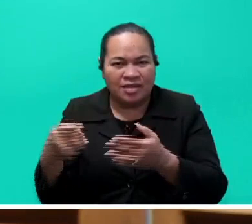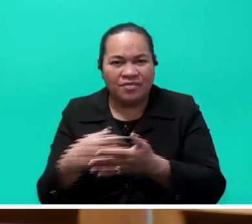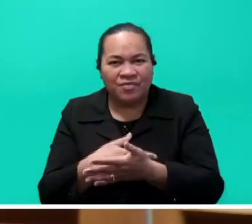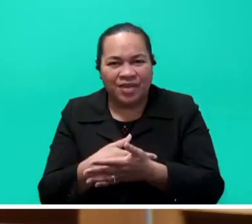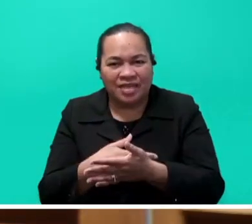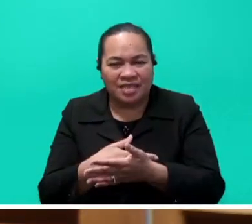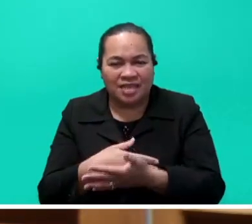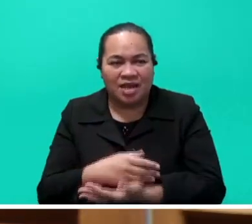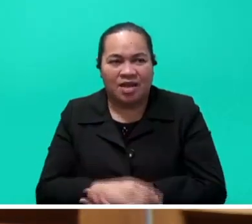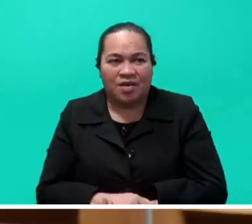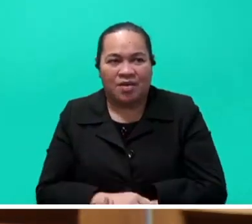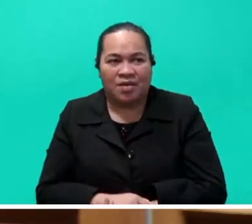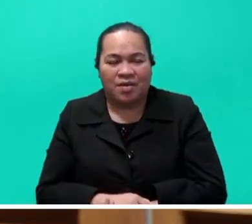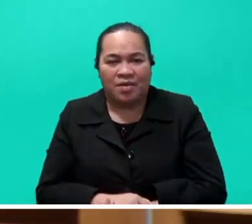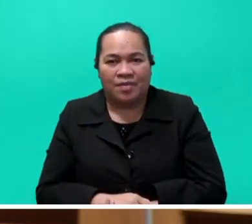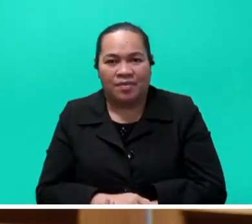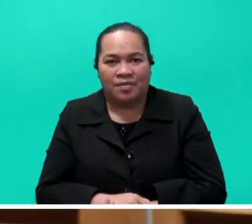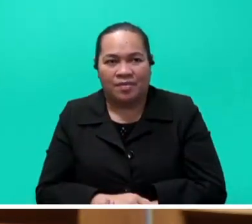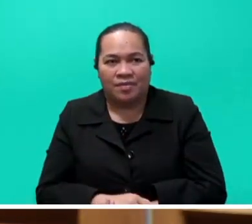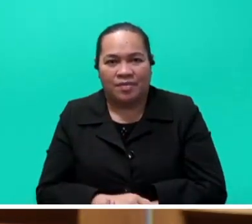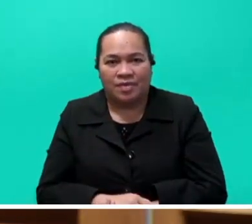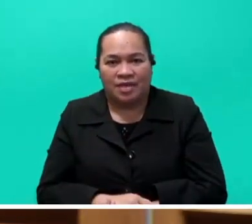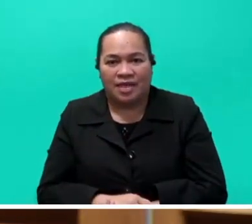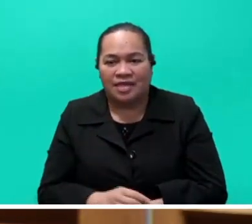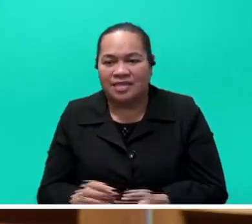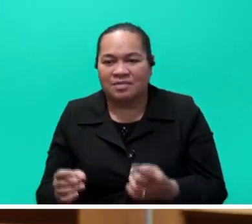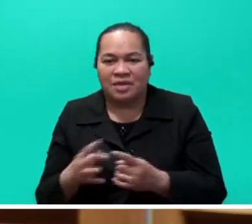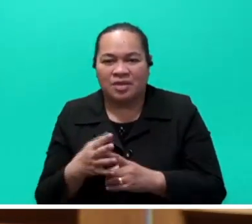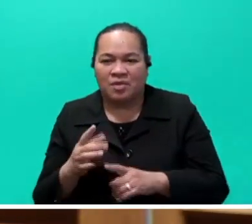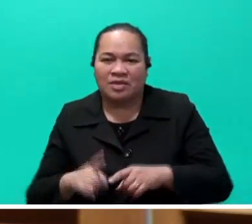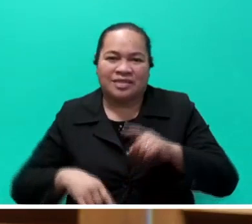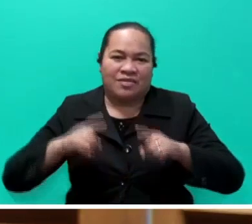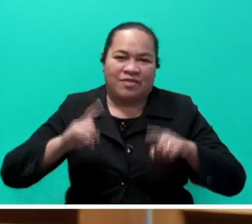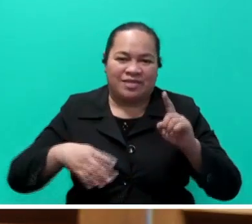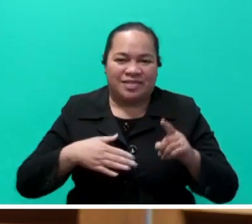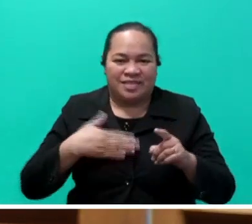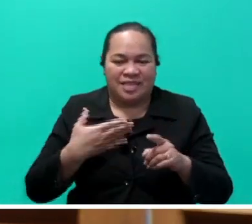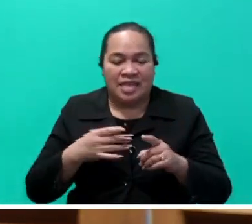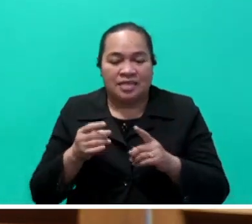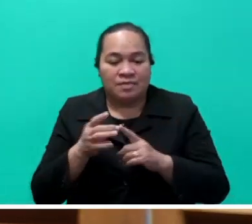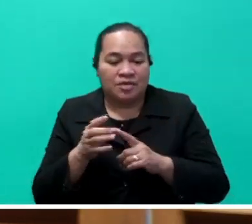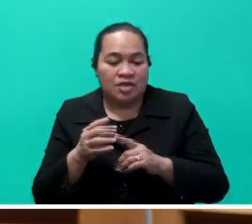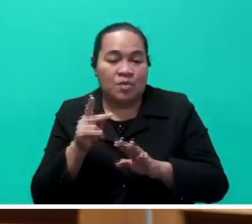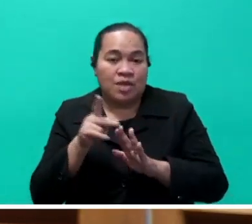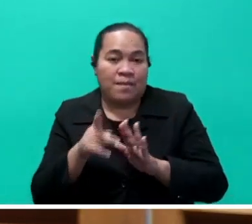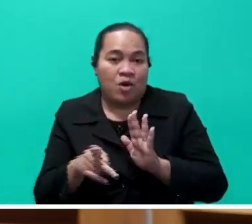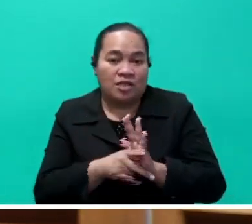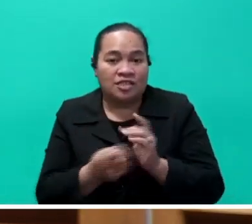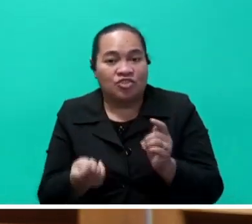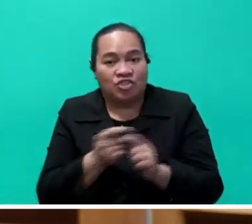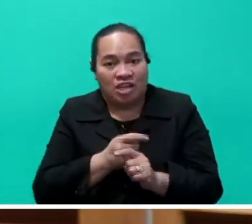the various competing interests in terms of the policy changes